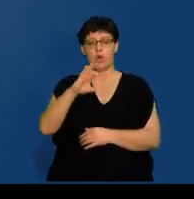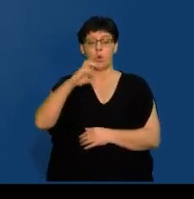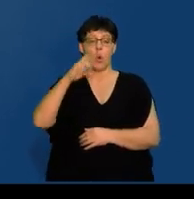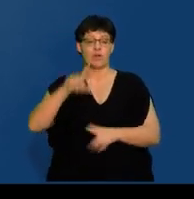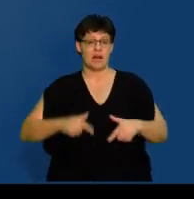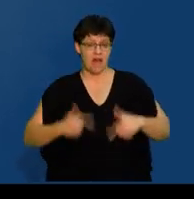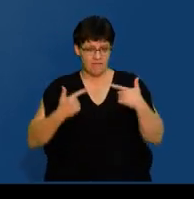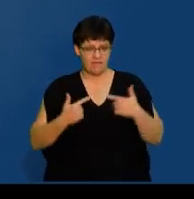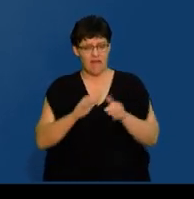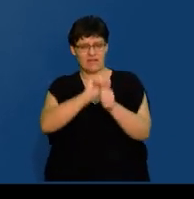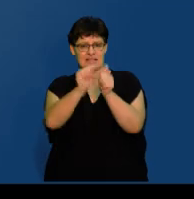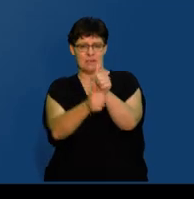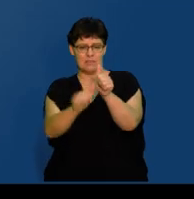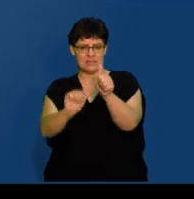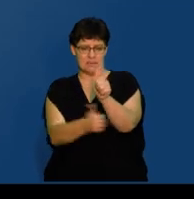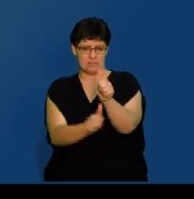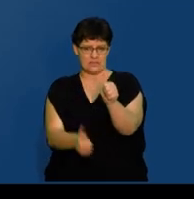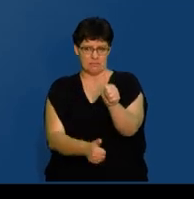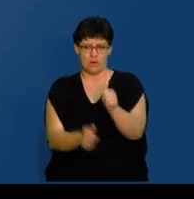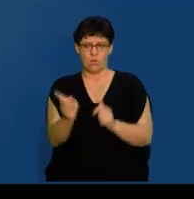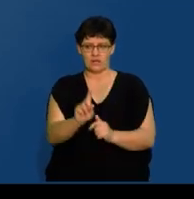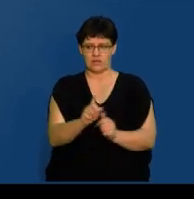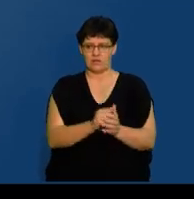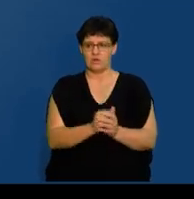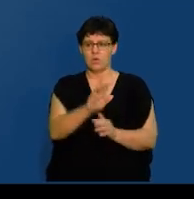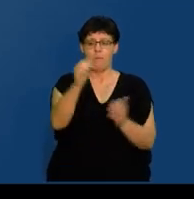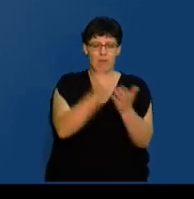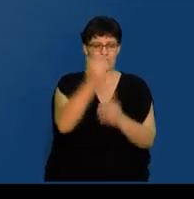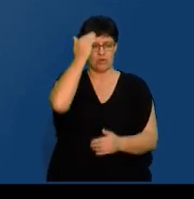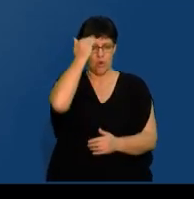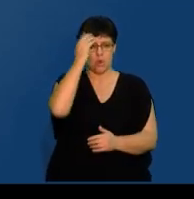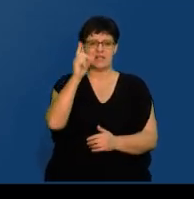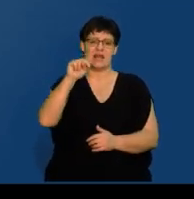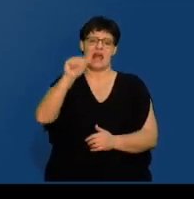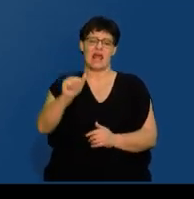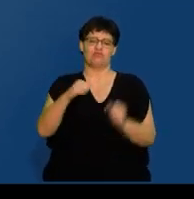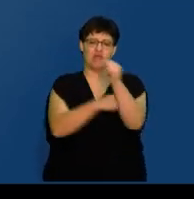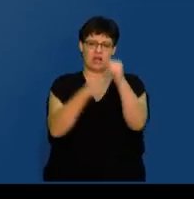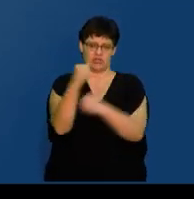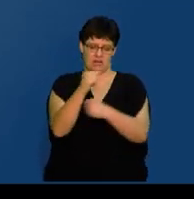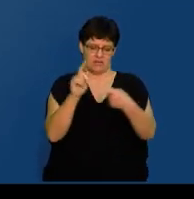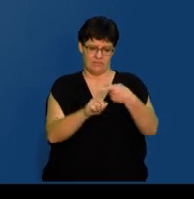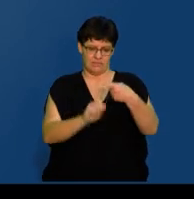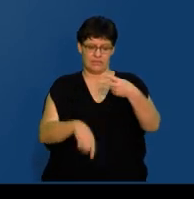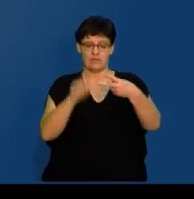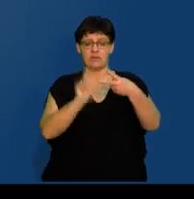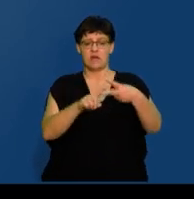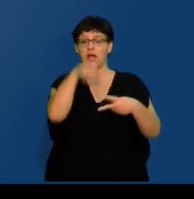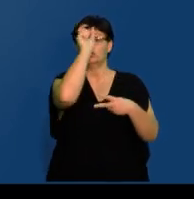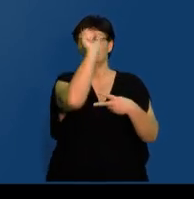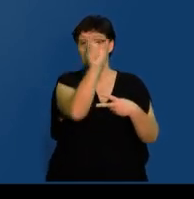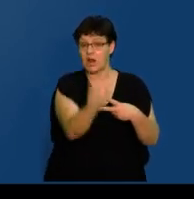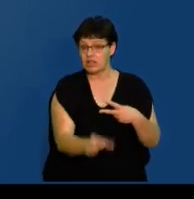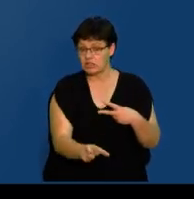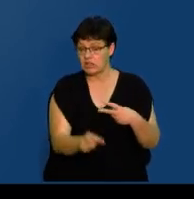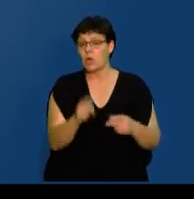following sub-aspects, and we refer to that as you got to know the structure of DNA, you got to understand the terminology that we've